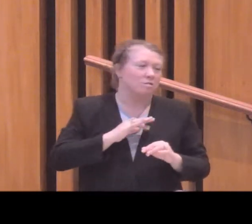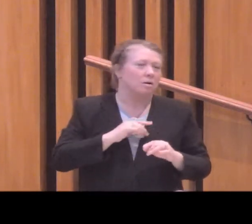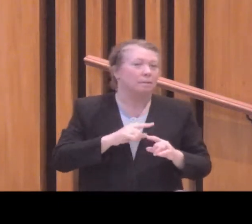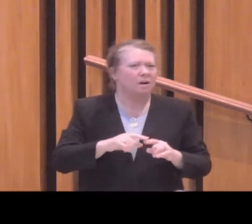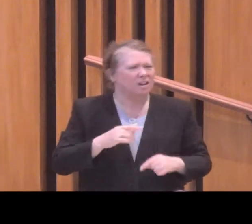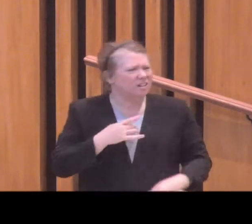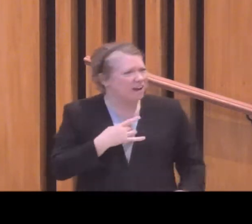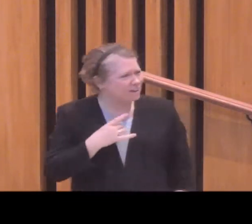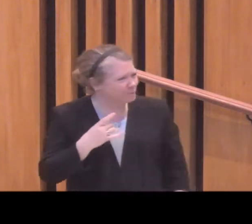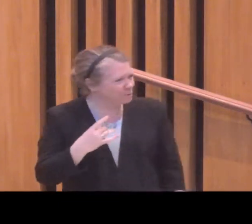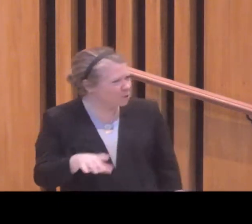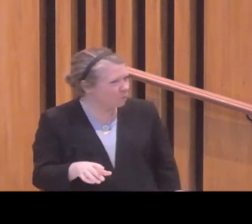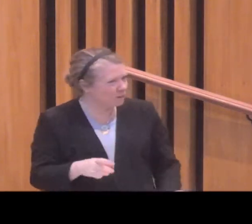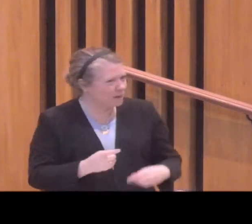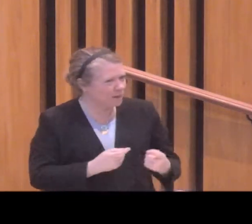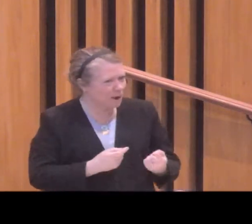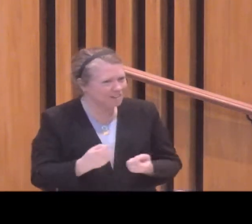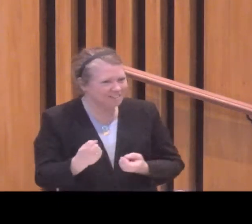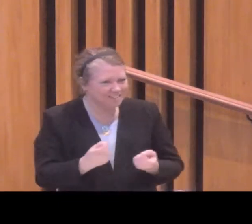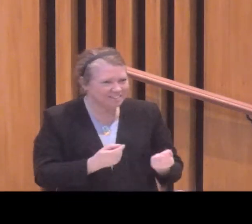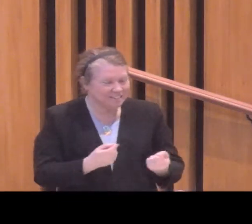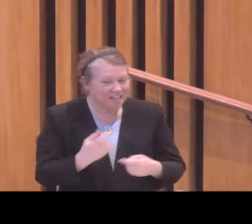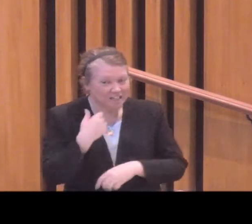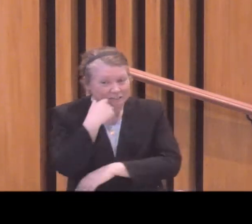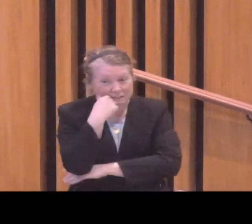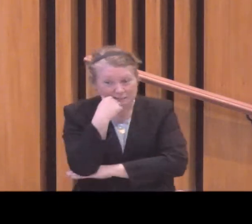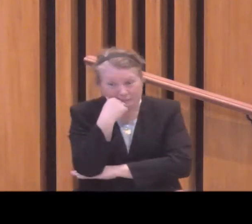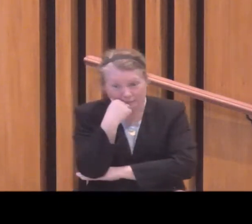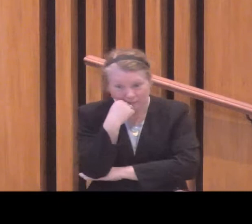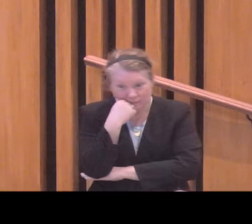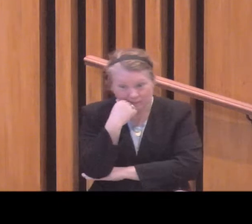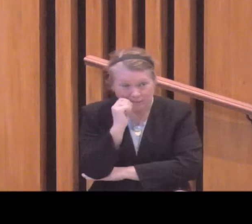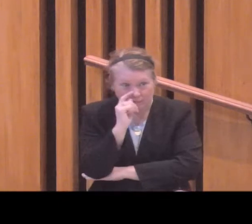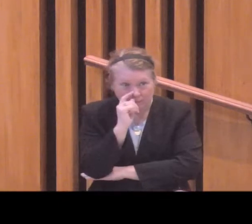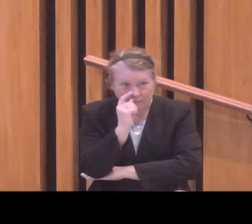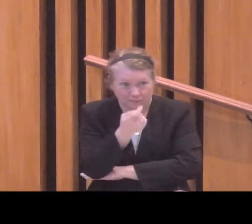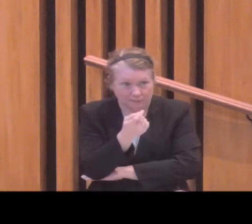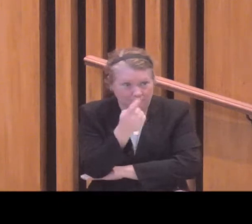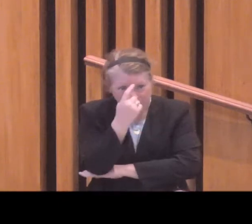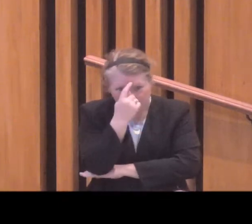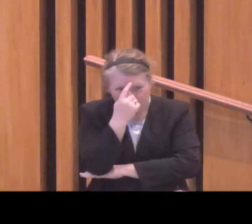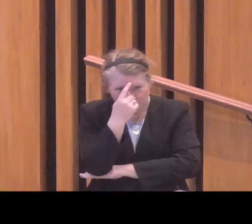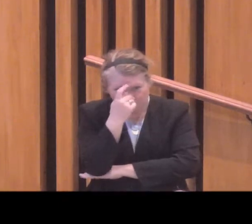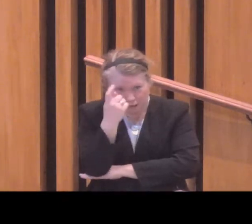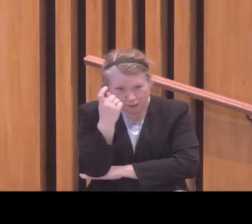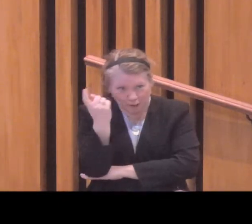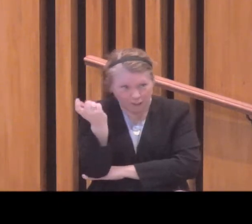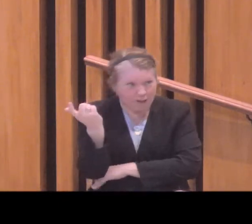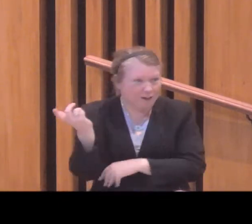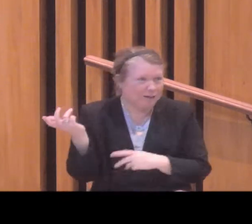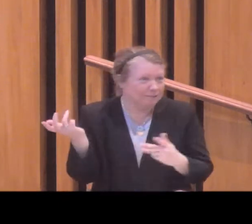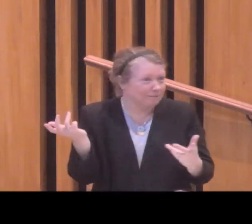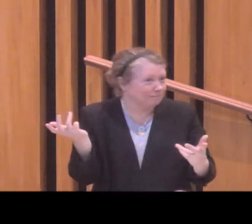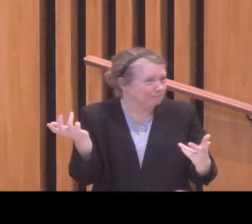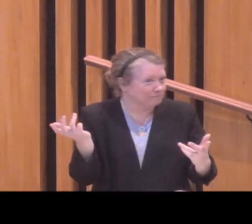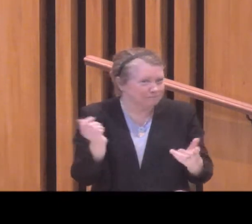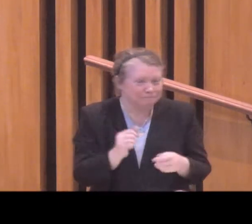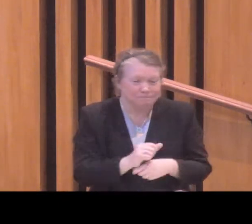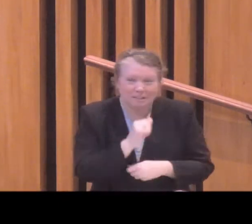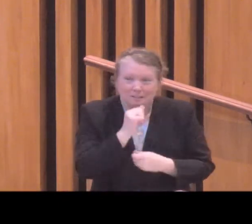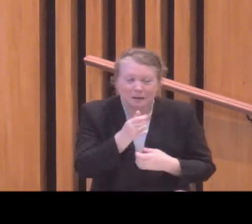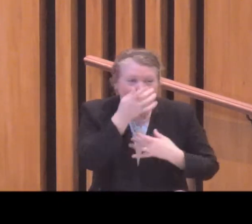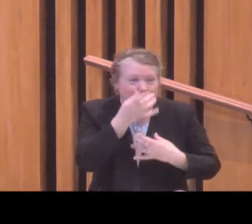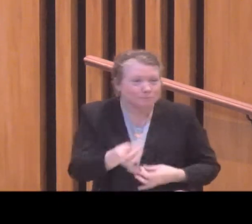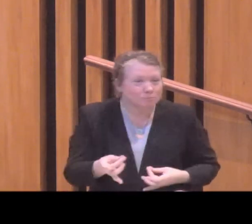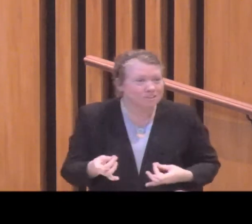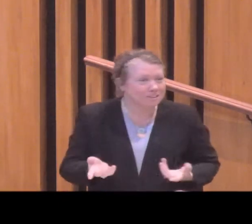ice skating. Something about it I just don't have an affiliation for. I'd actually rather watch